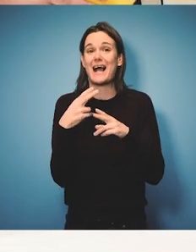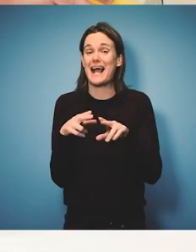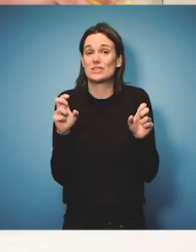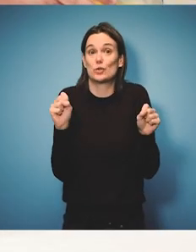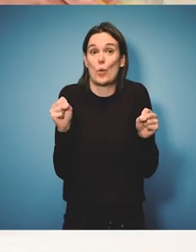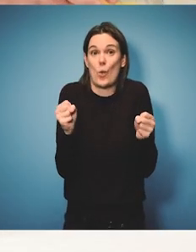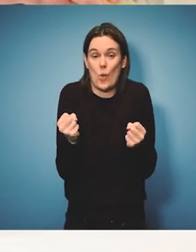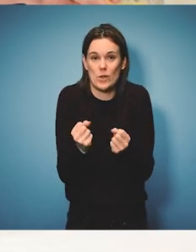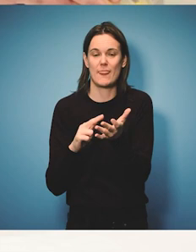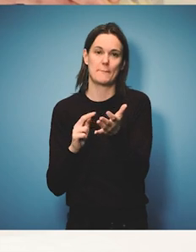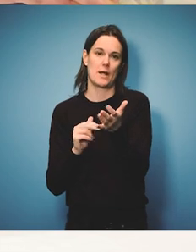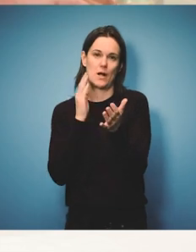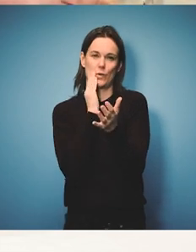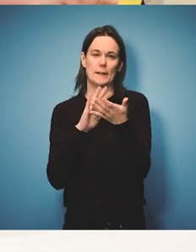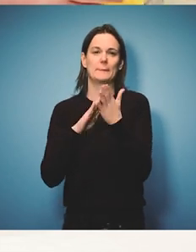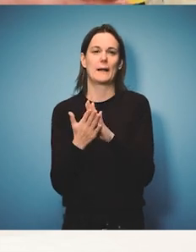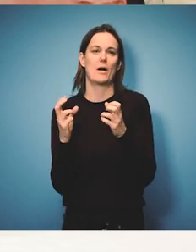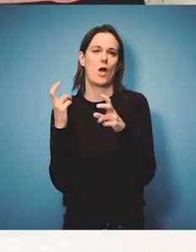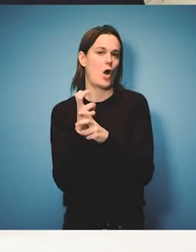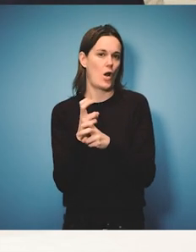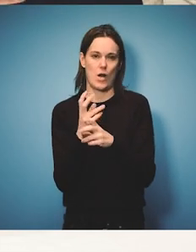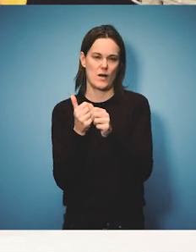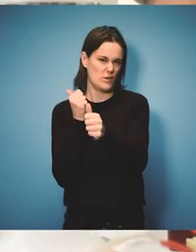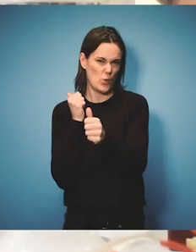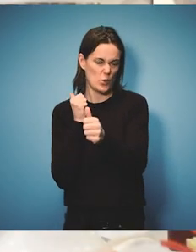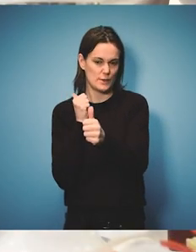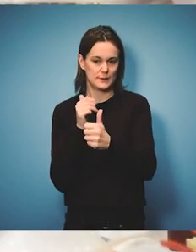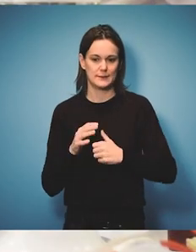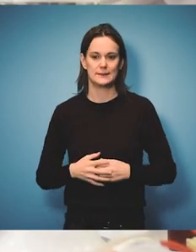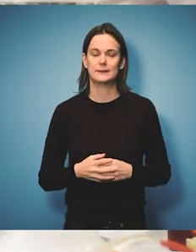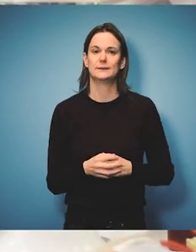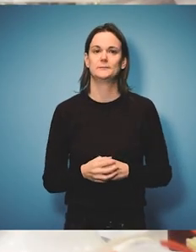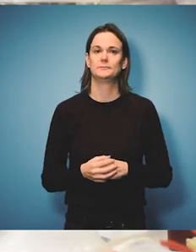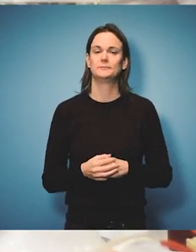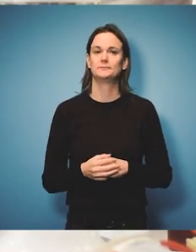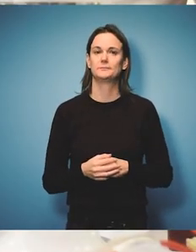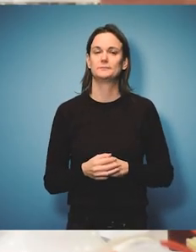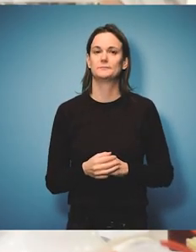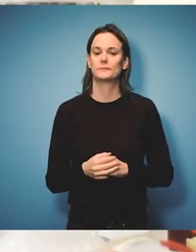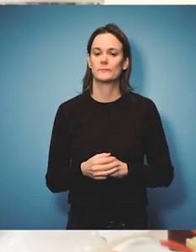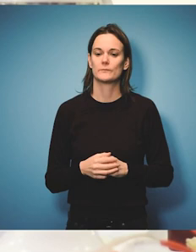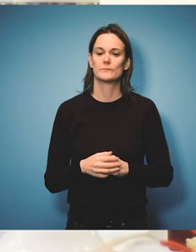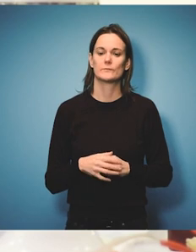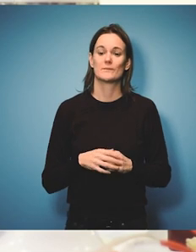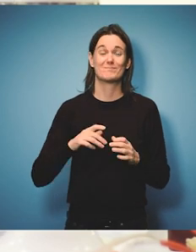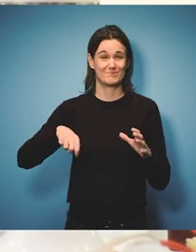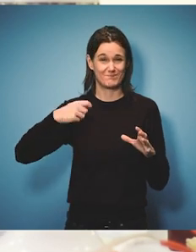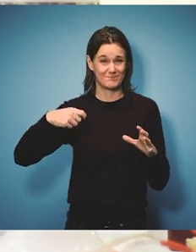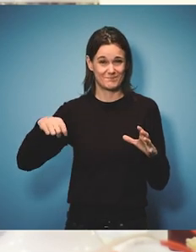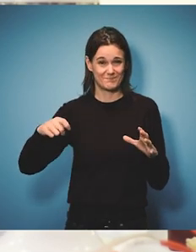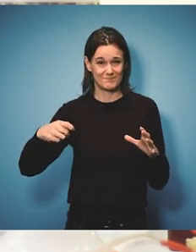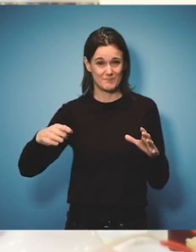And also, if your eggs are too cold, it's gonna harden that butter again. My dry ingredients that I had in this bowl, I'm just gonna give this a